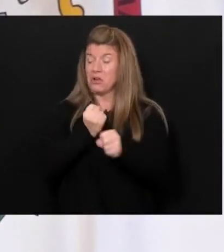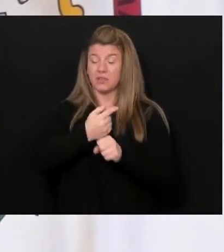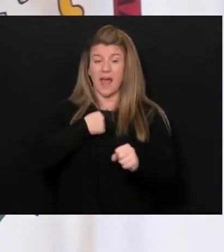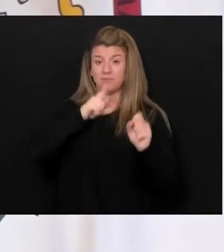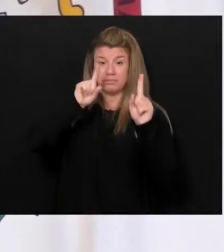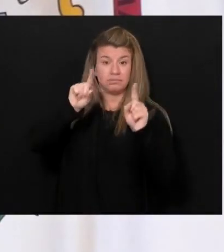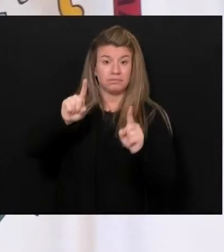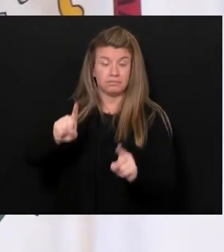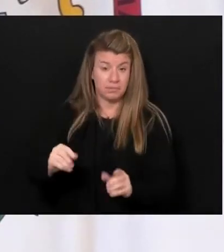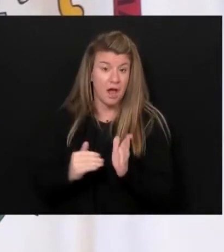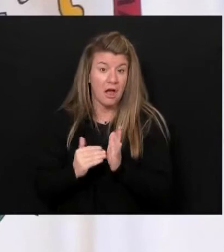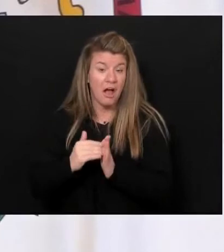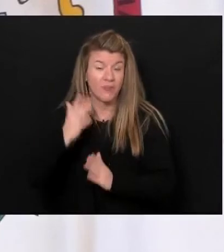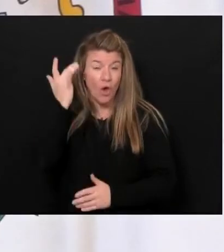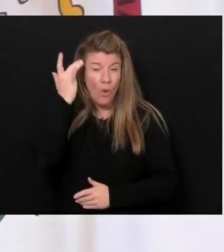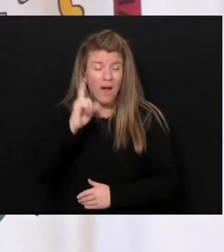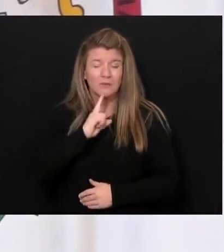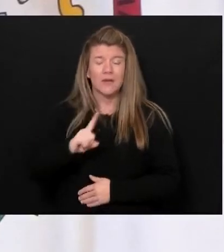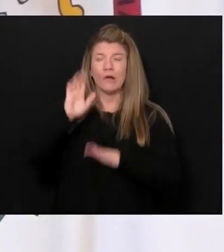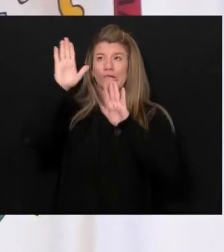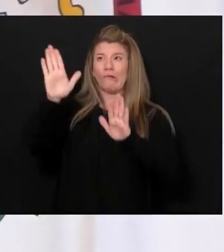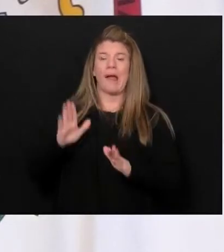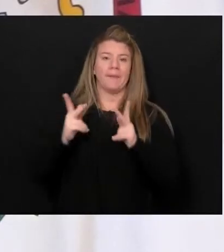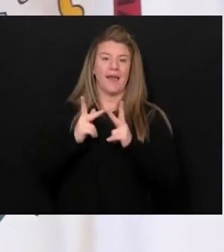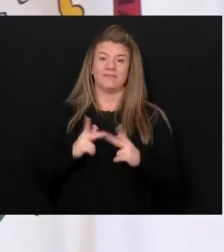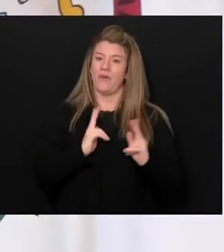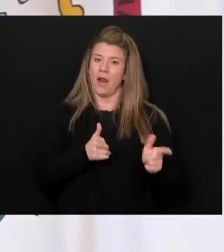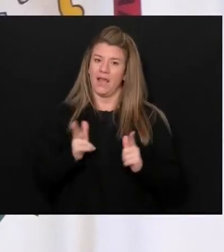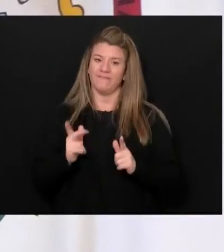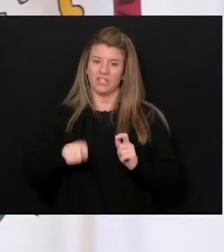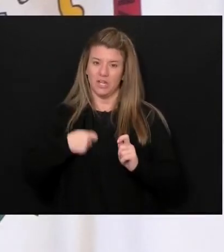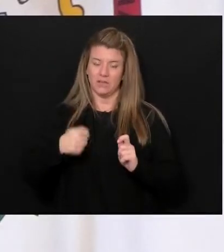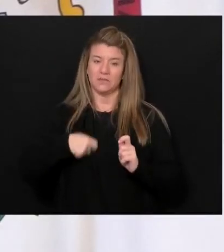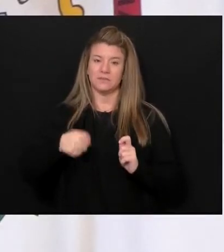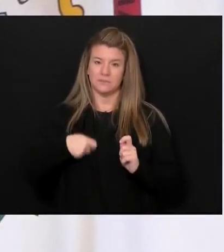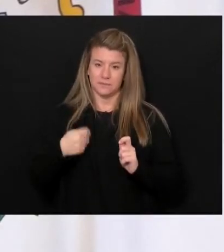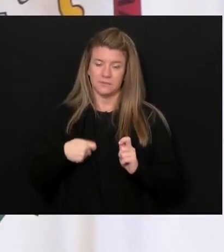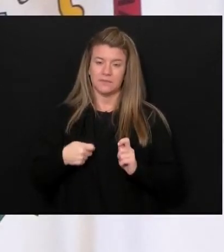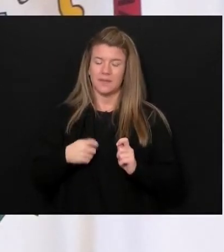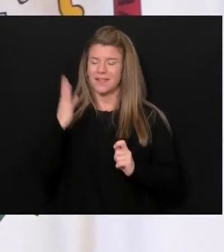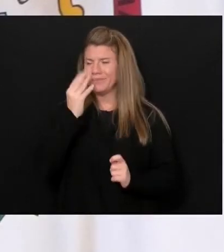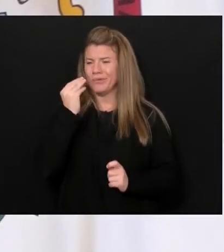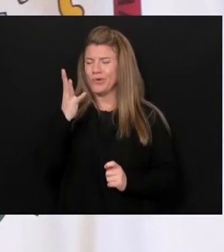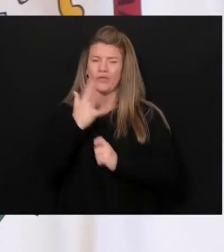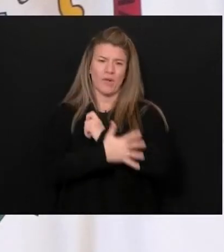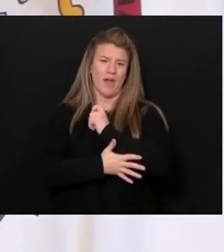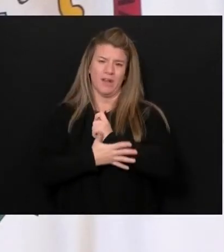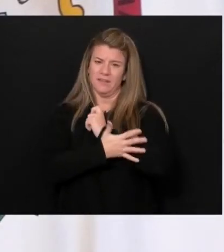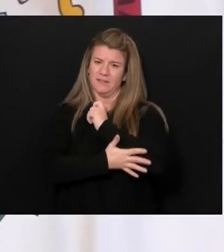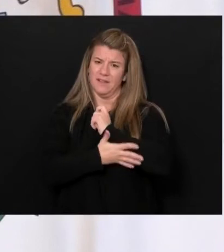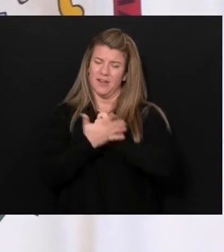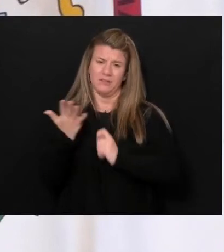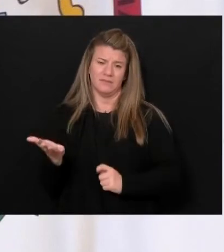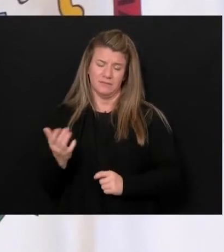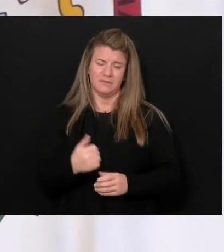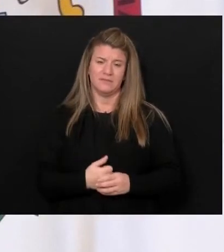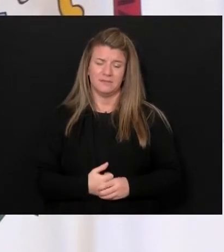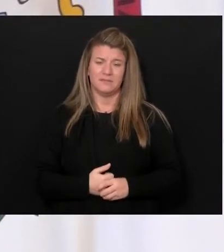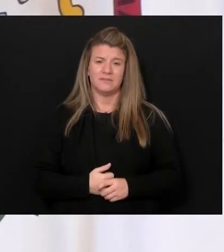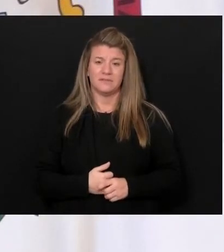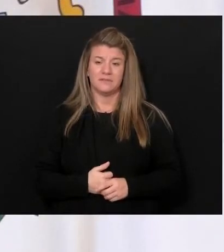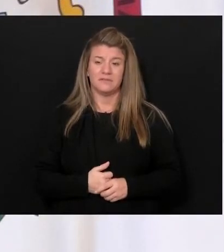it was a great place to go hunt and fish, and beautiful county beyond belief, and you